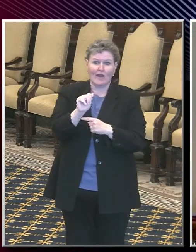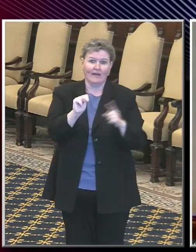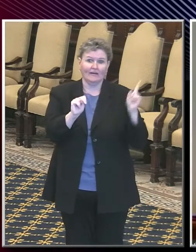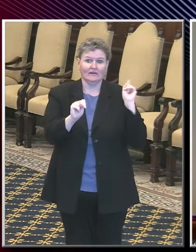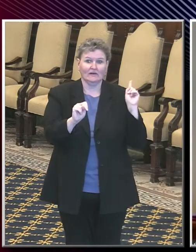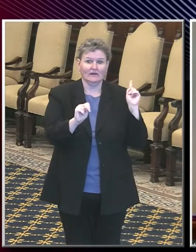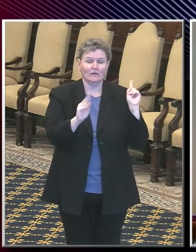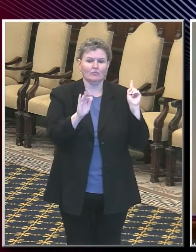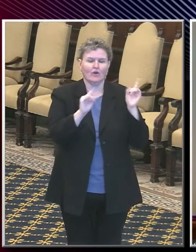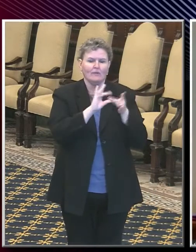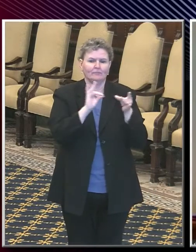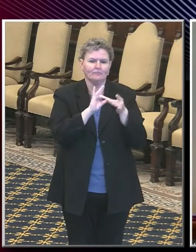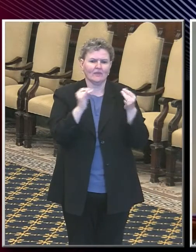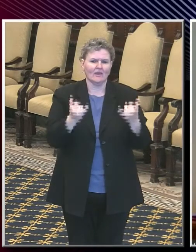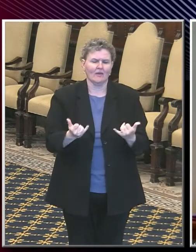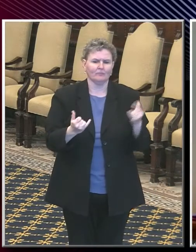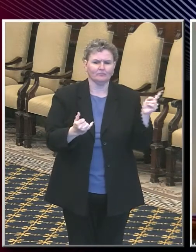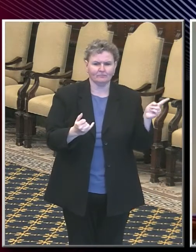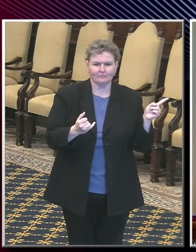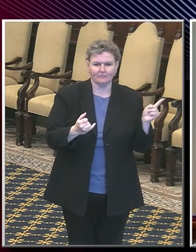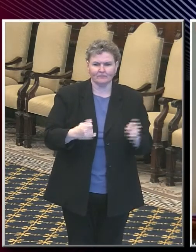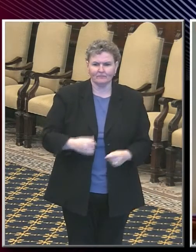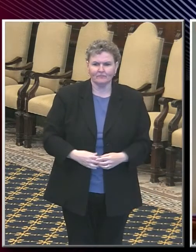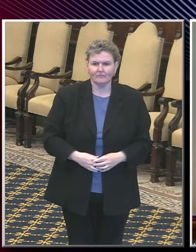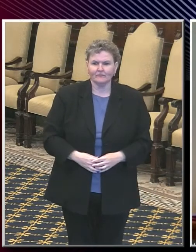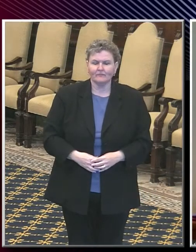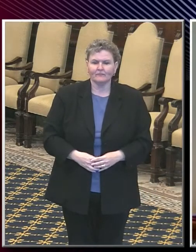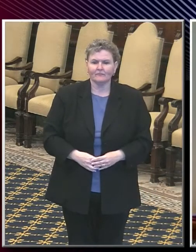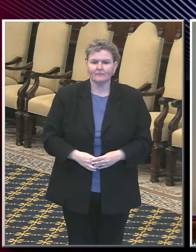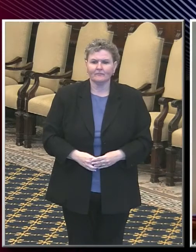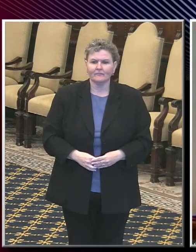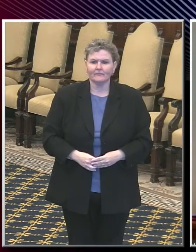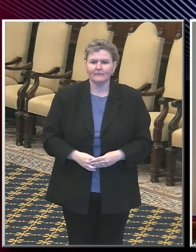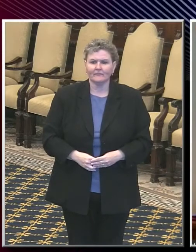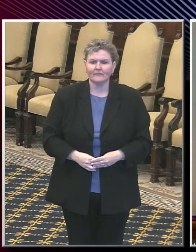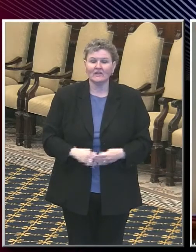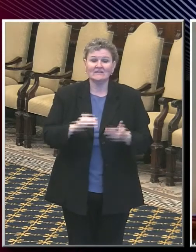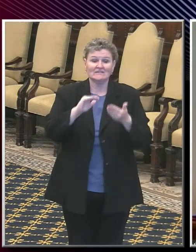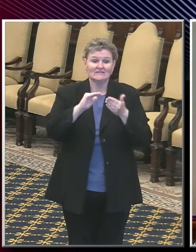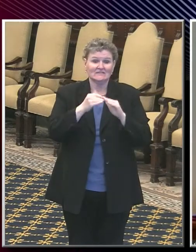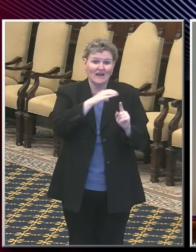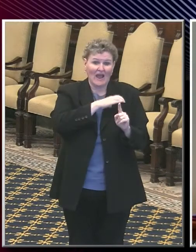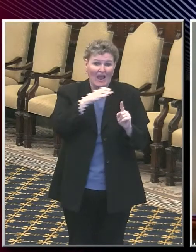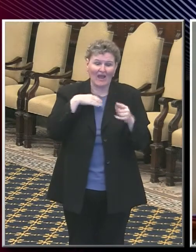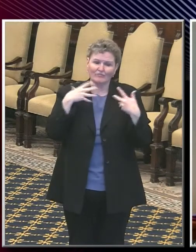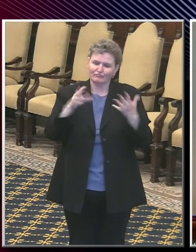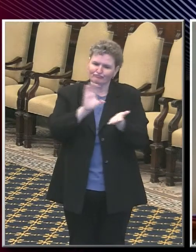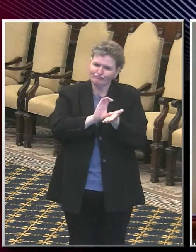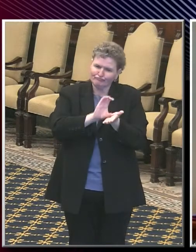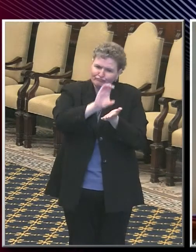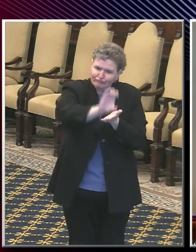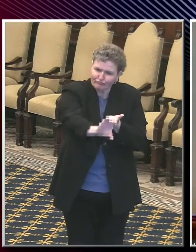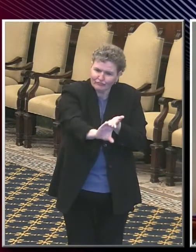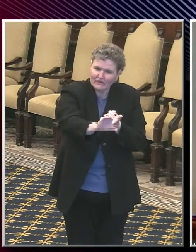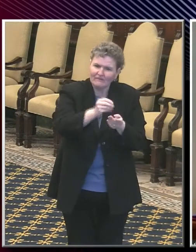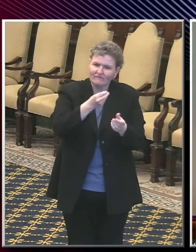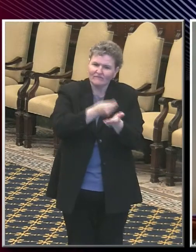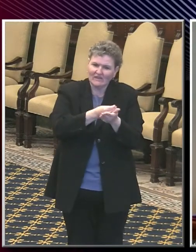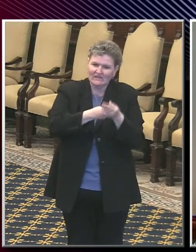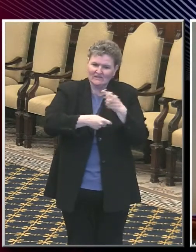time, get information that may be somewhat private, and then follow up and talk to other people who've been exposed and deal with people's fears and concerns and give